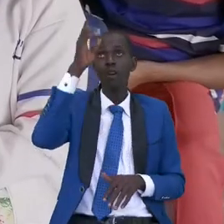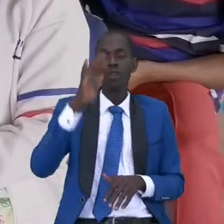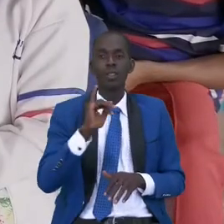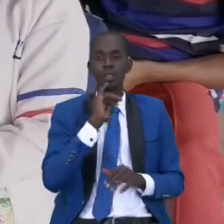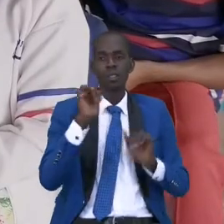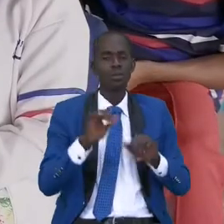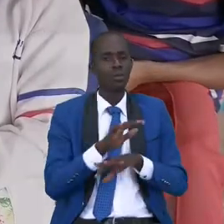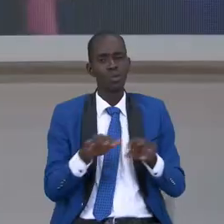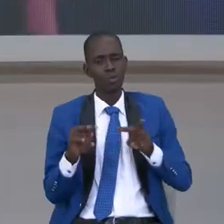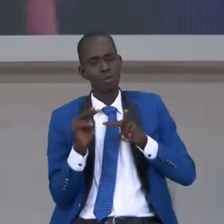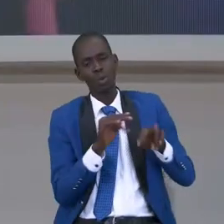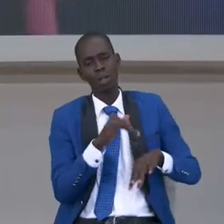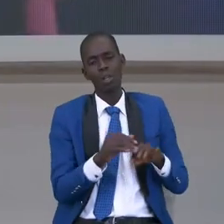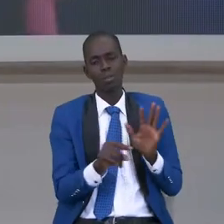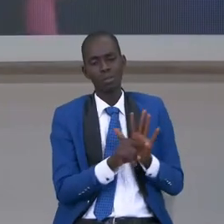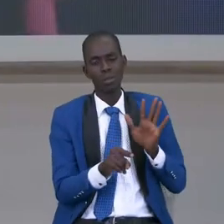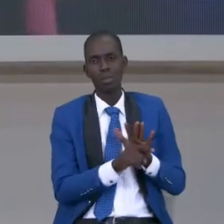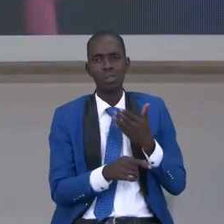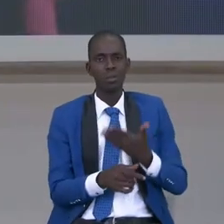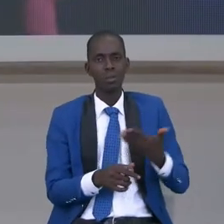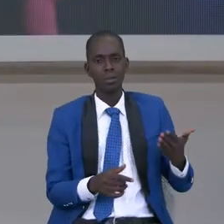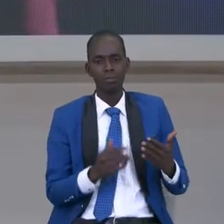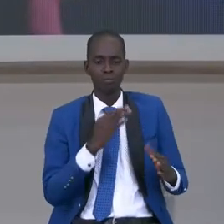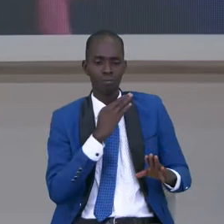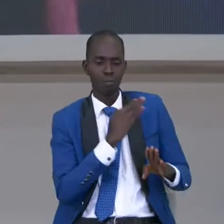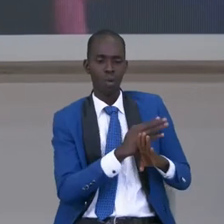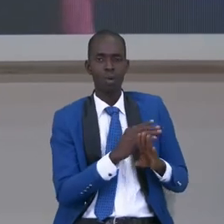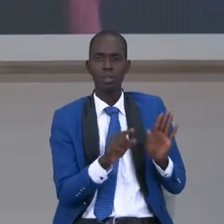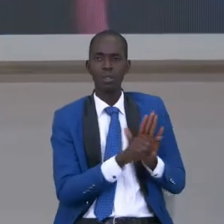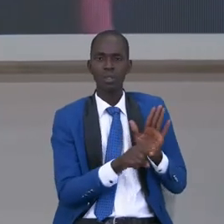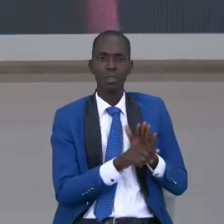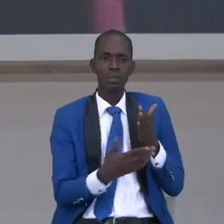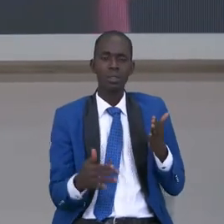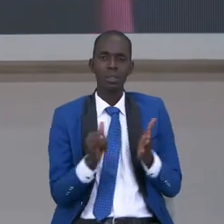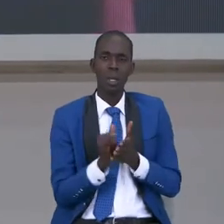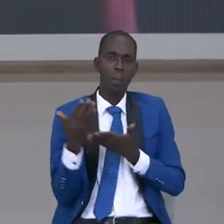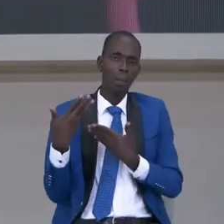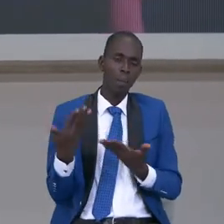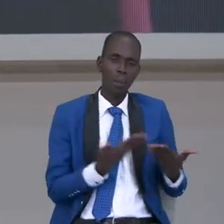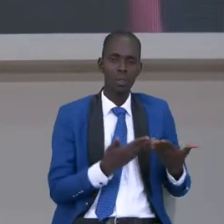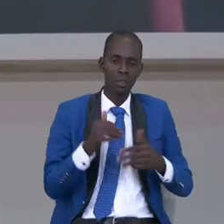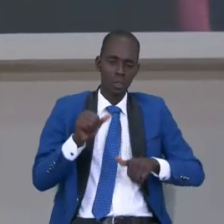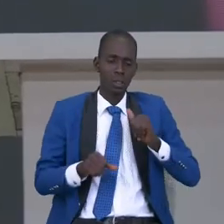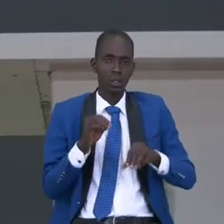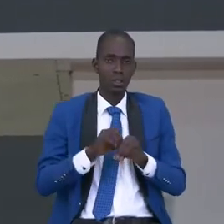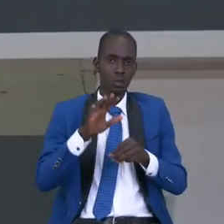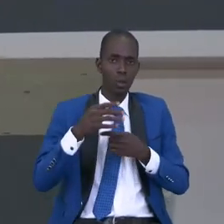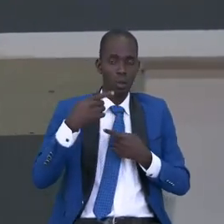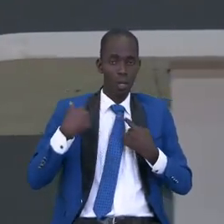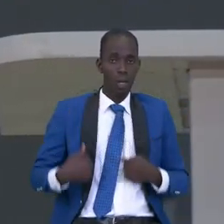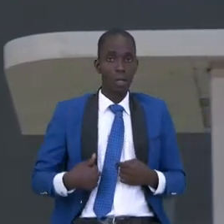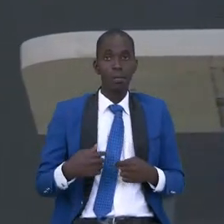negative side. Block all those things that bring doubt and unbelief away from your mind.